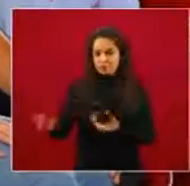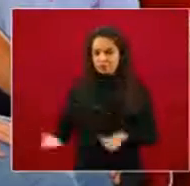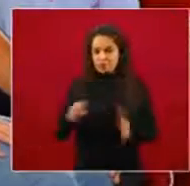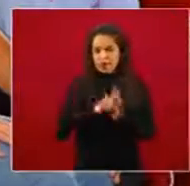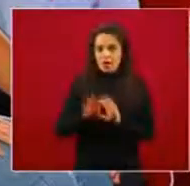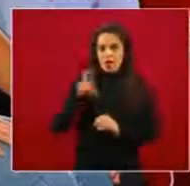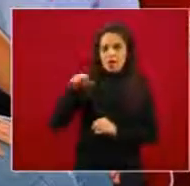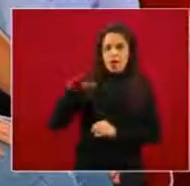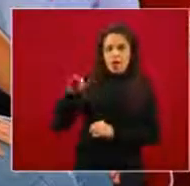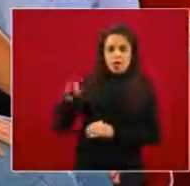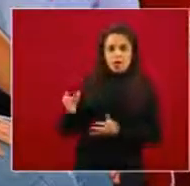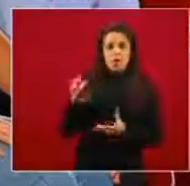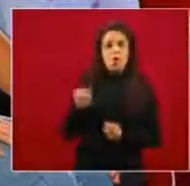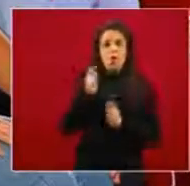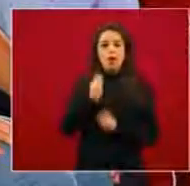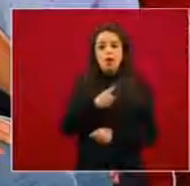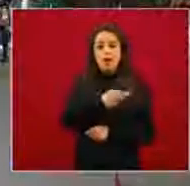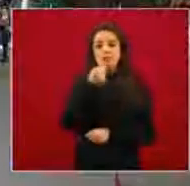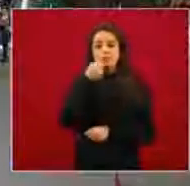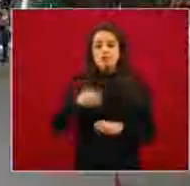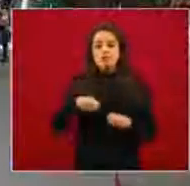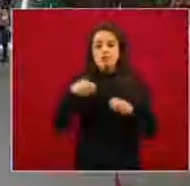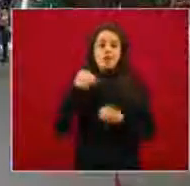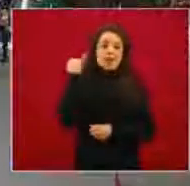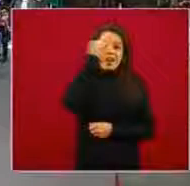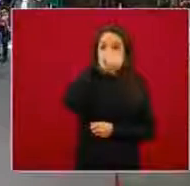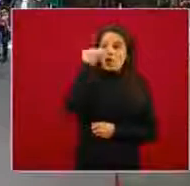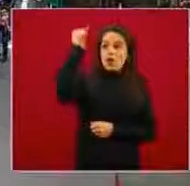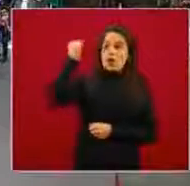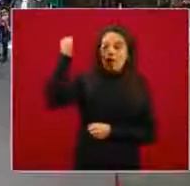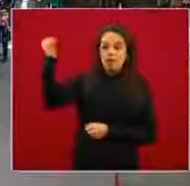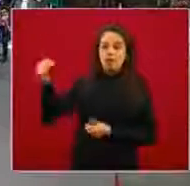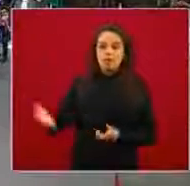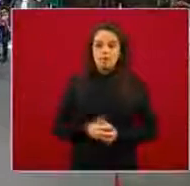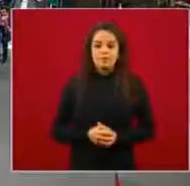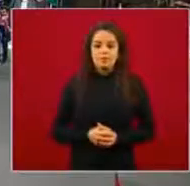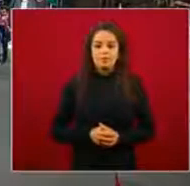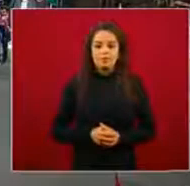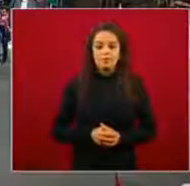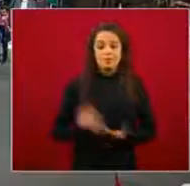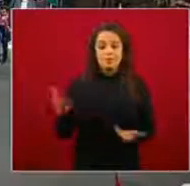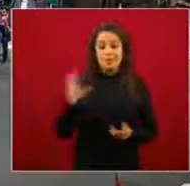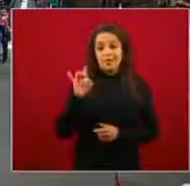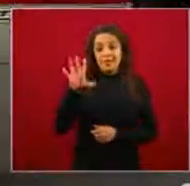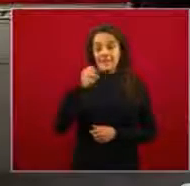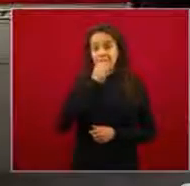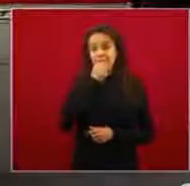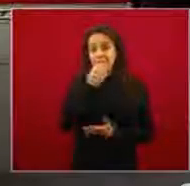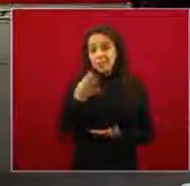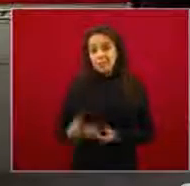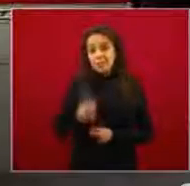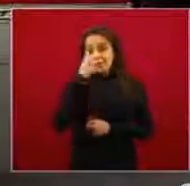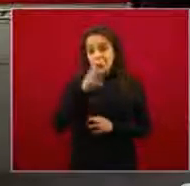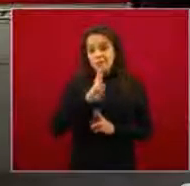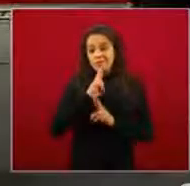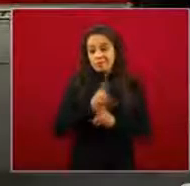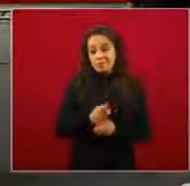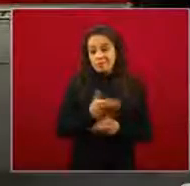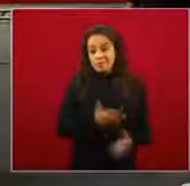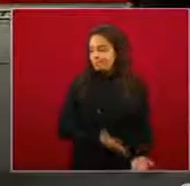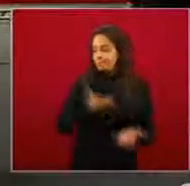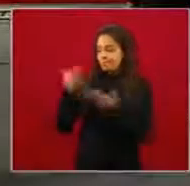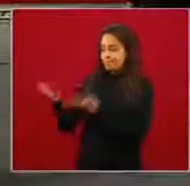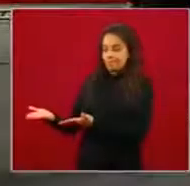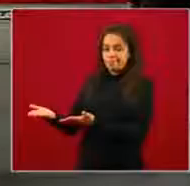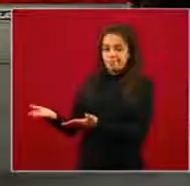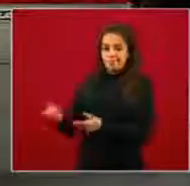CONAFE, or what do we have for these children living in distant areas? We have 35 seconds, so we just have a